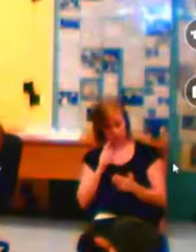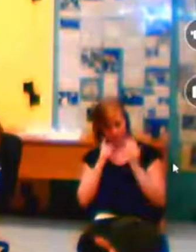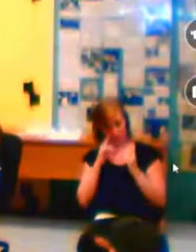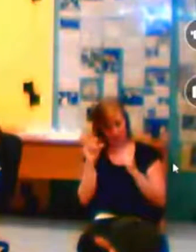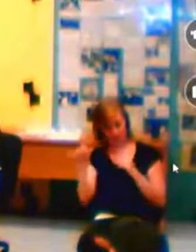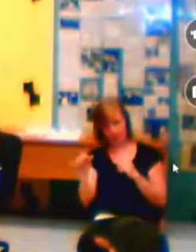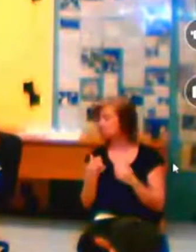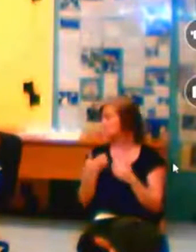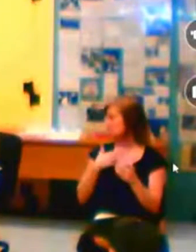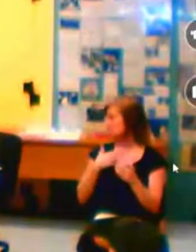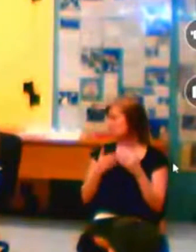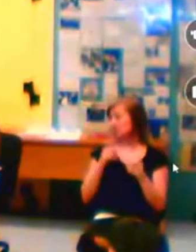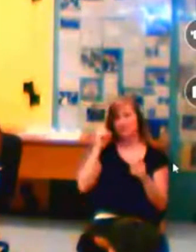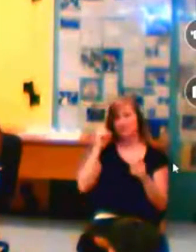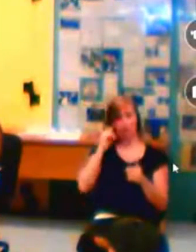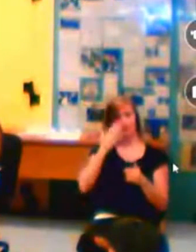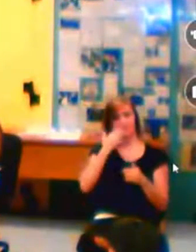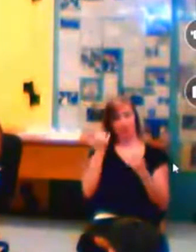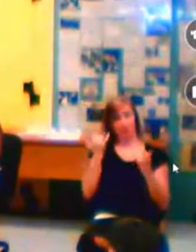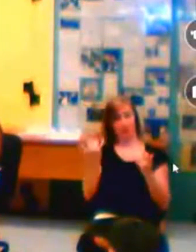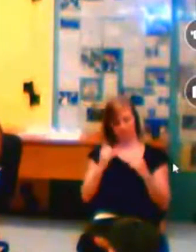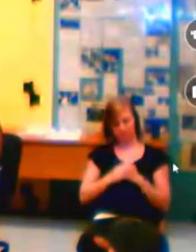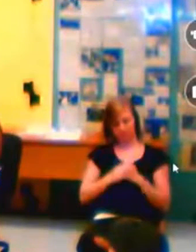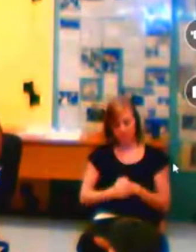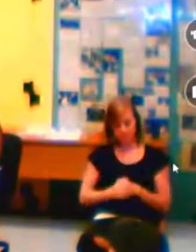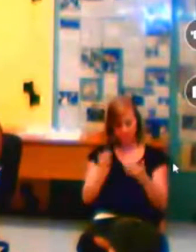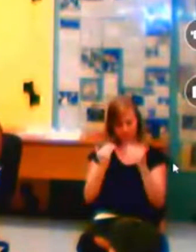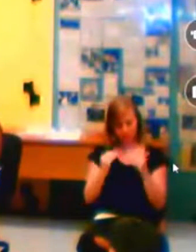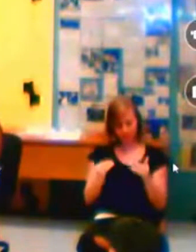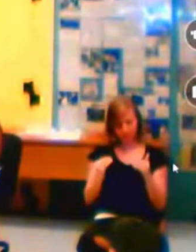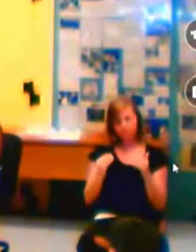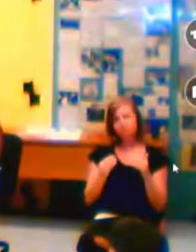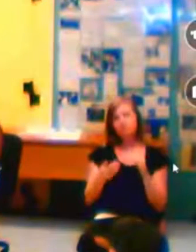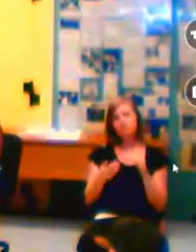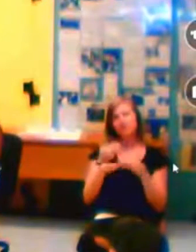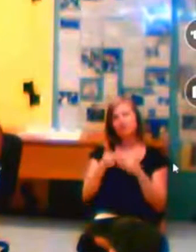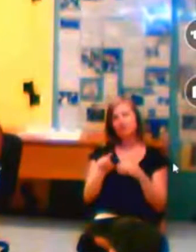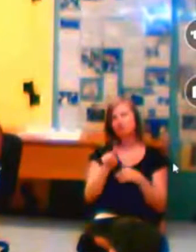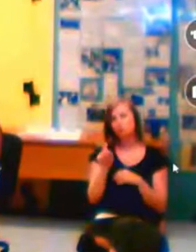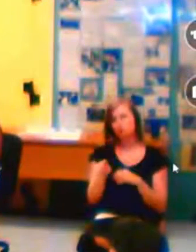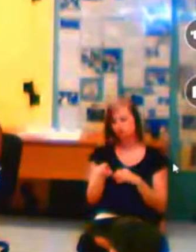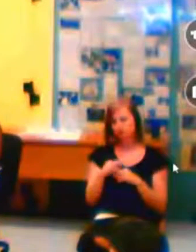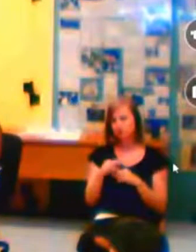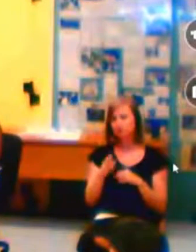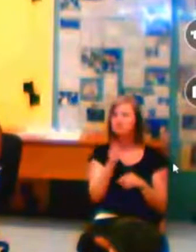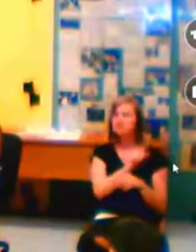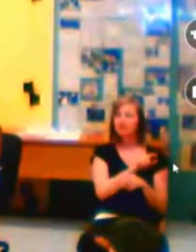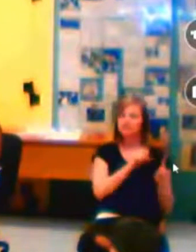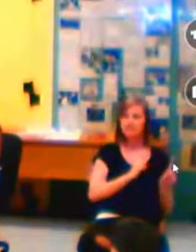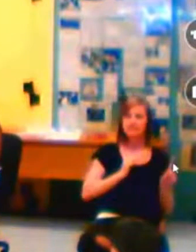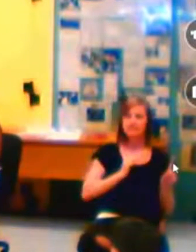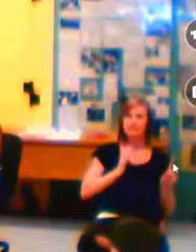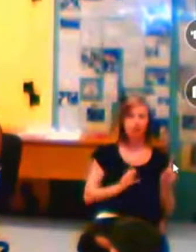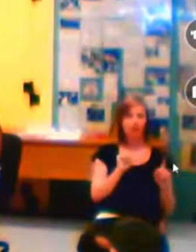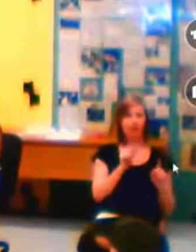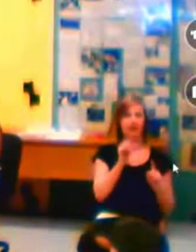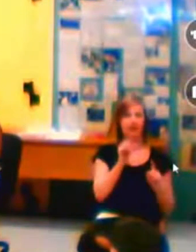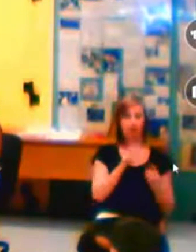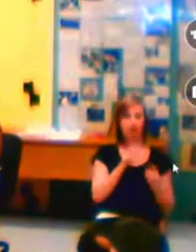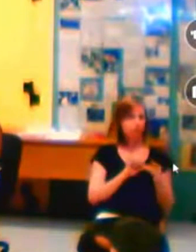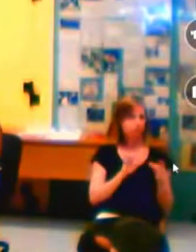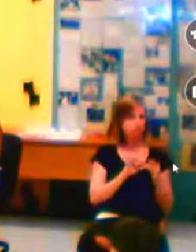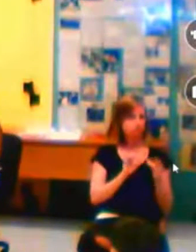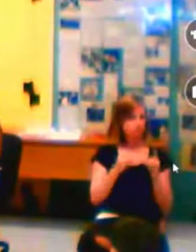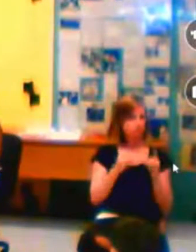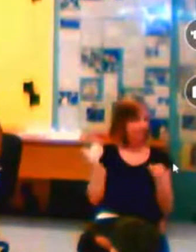Sorry, I was getting Mark a second there to try to figure out the feedback we're getting. Sometimes it's better, sometimes it's worse. Oh, don't wait on me, because it'll take forever. That's